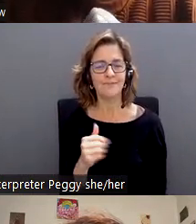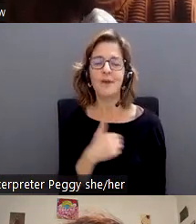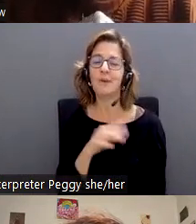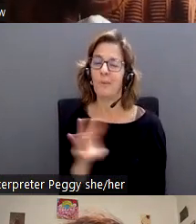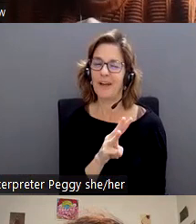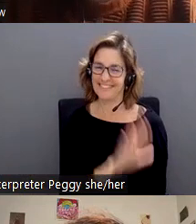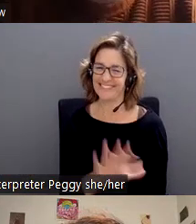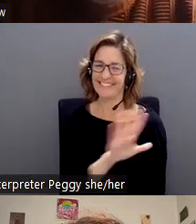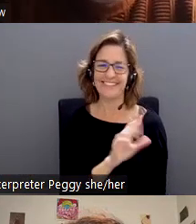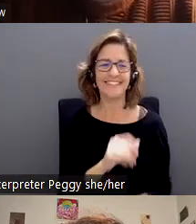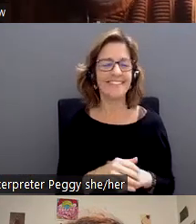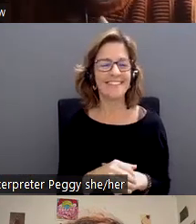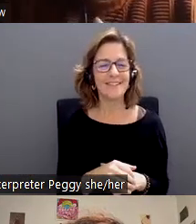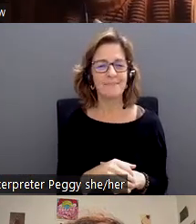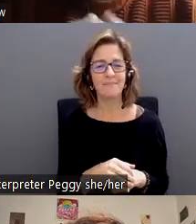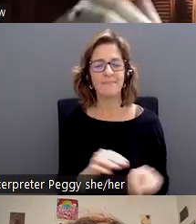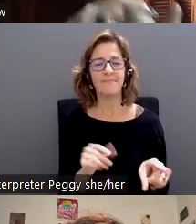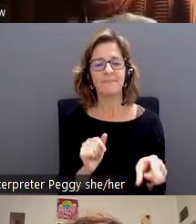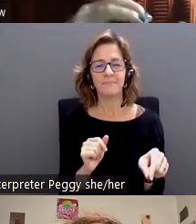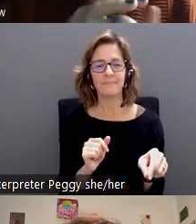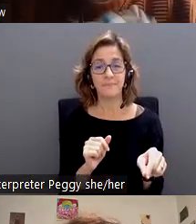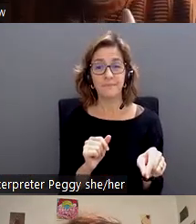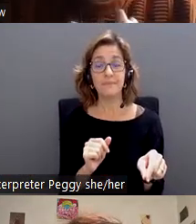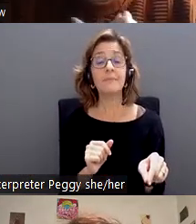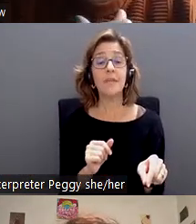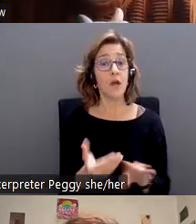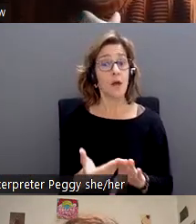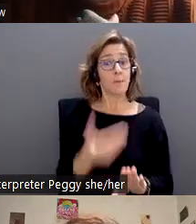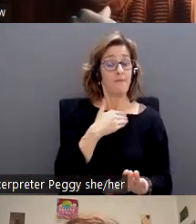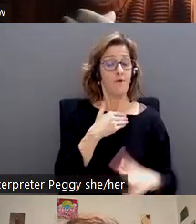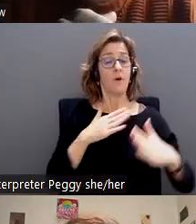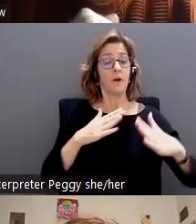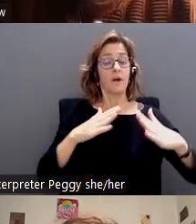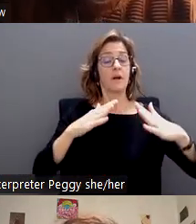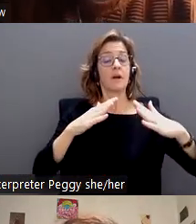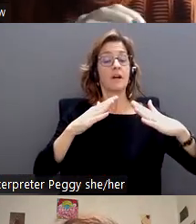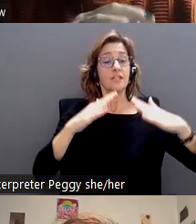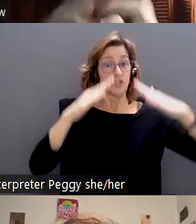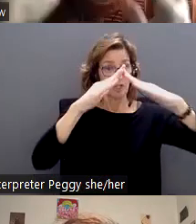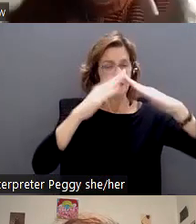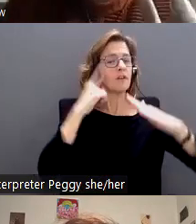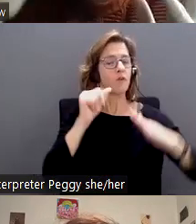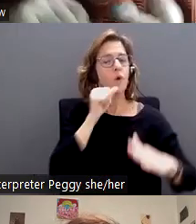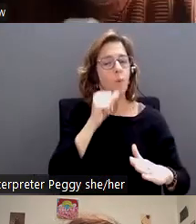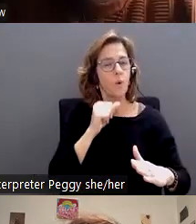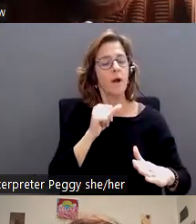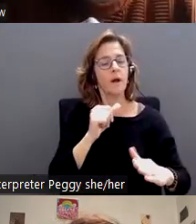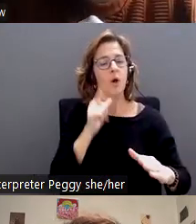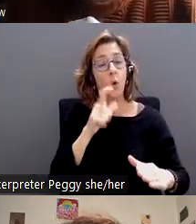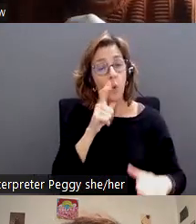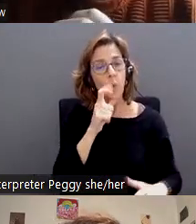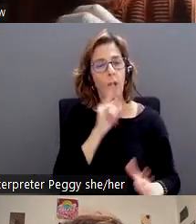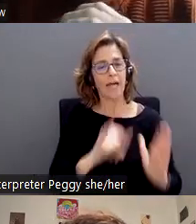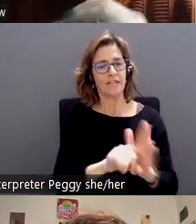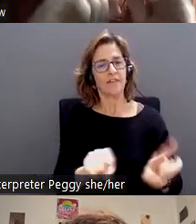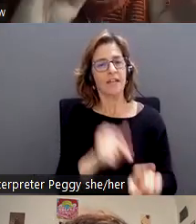of history, previously a shelter for women identifying clients and non-binary folks,